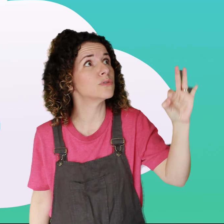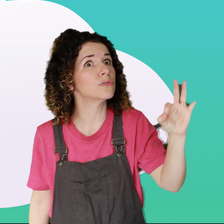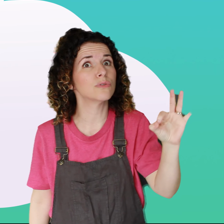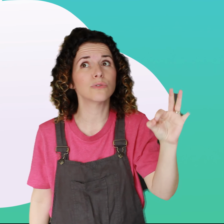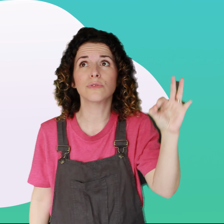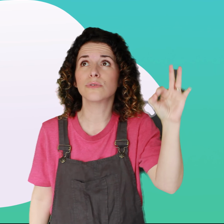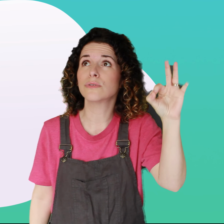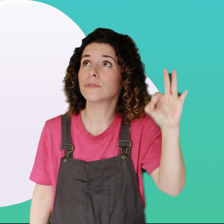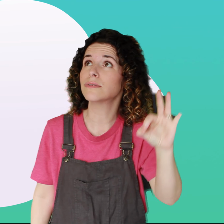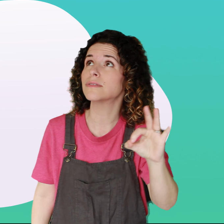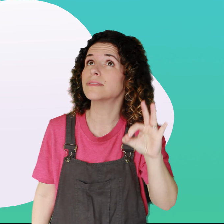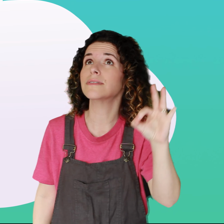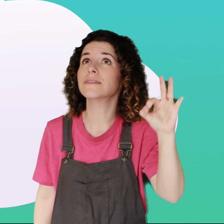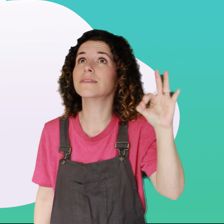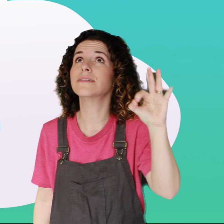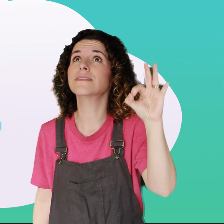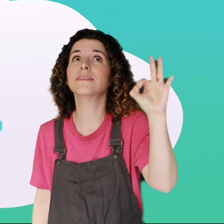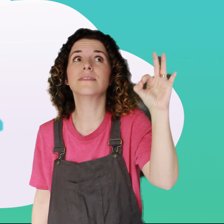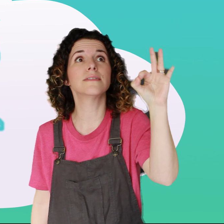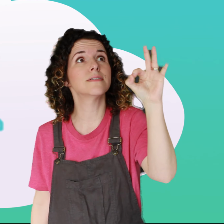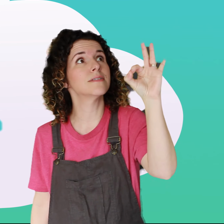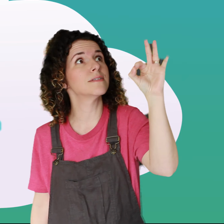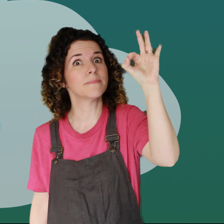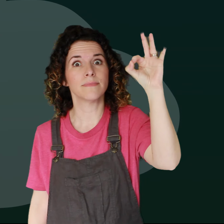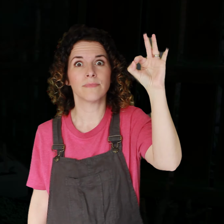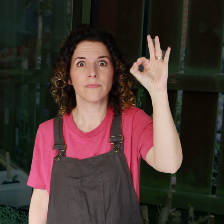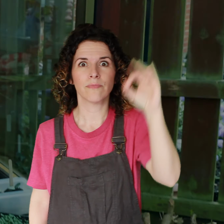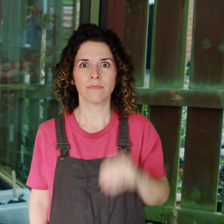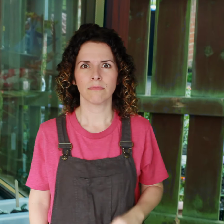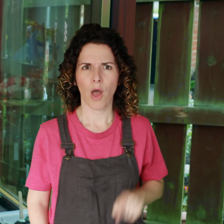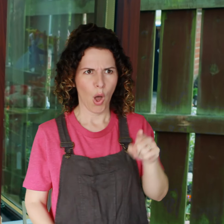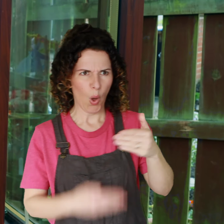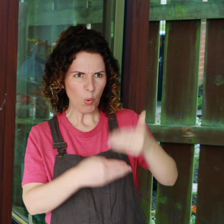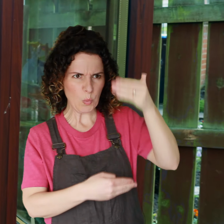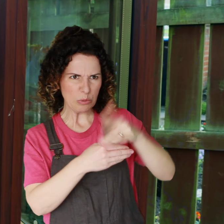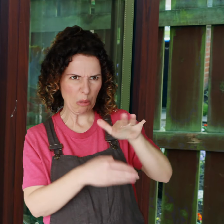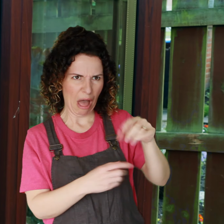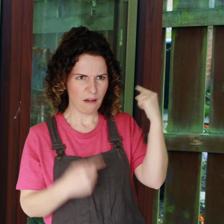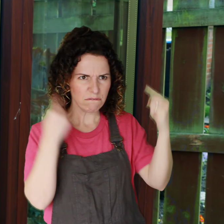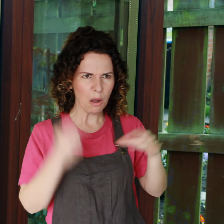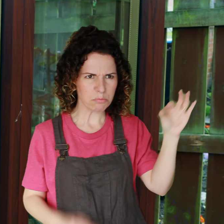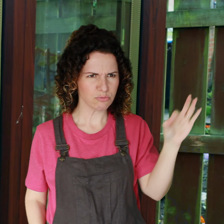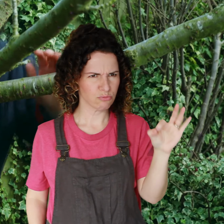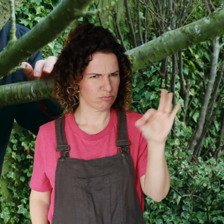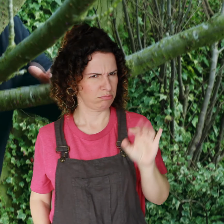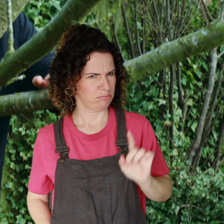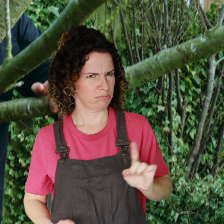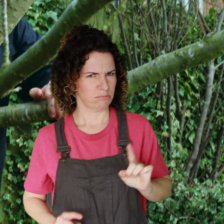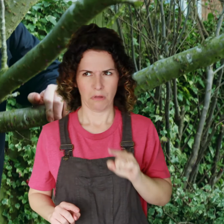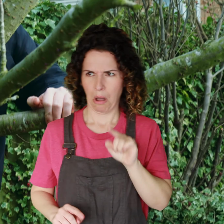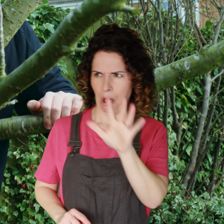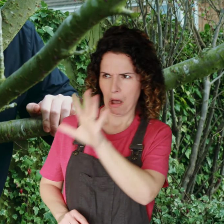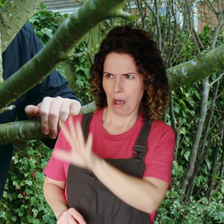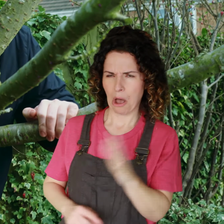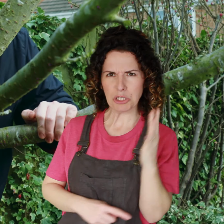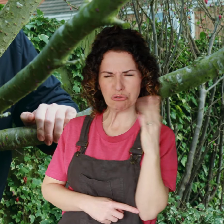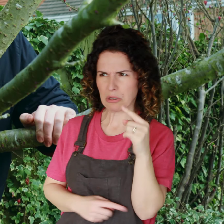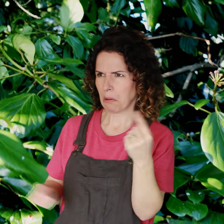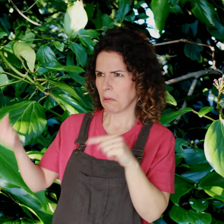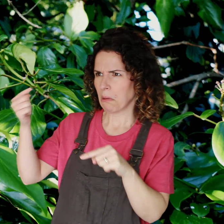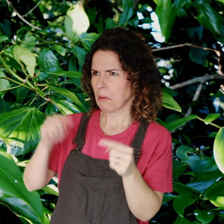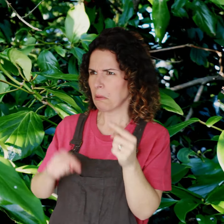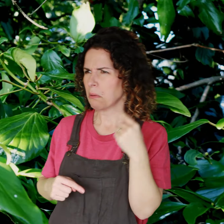buzz. There's a buzz outside my window. Something bumbling in